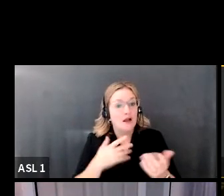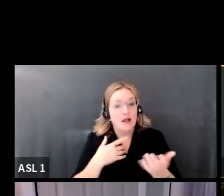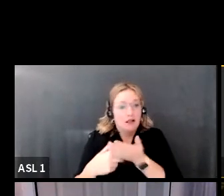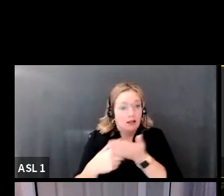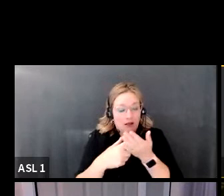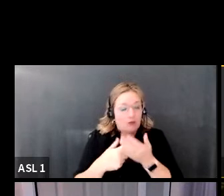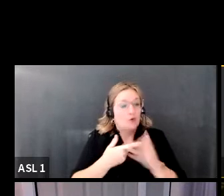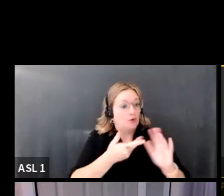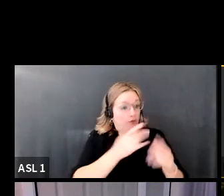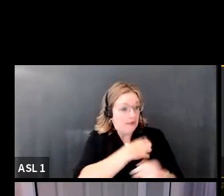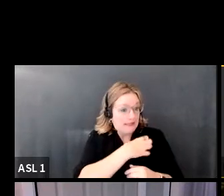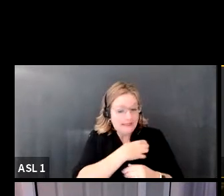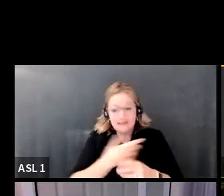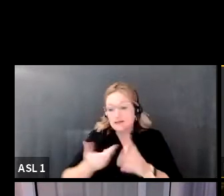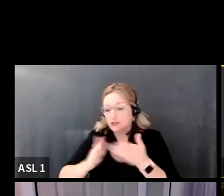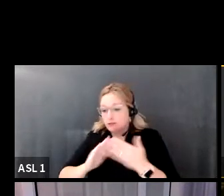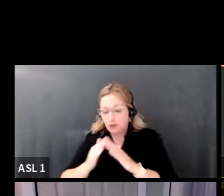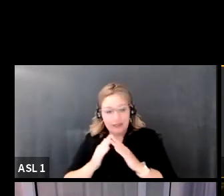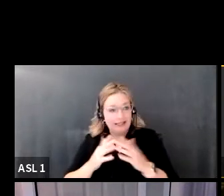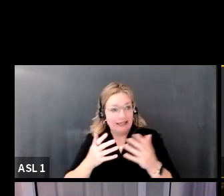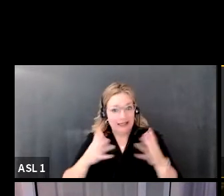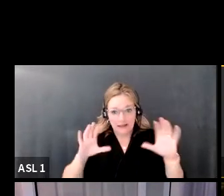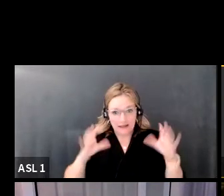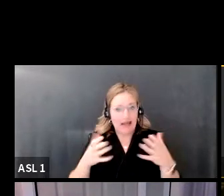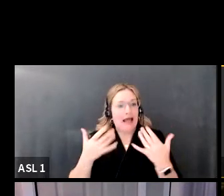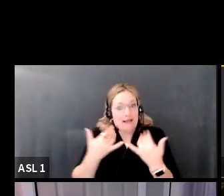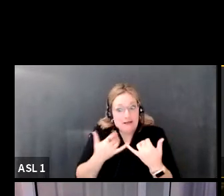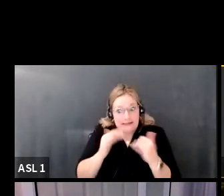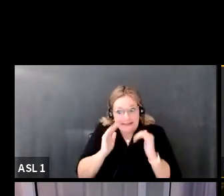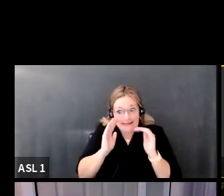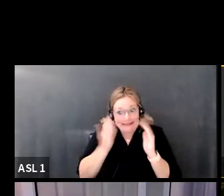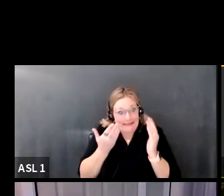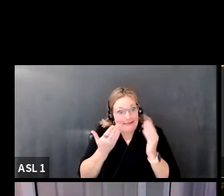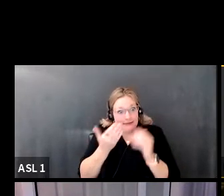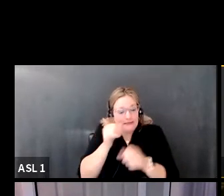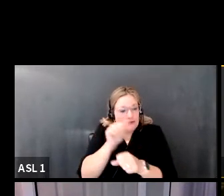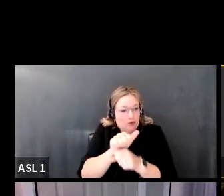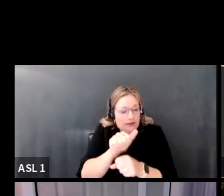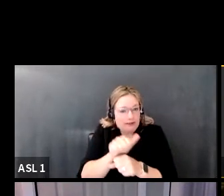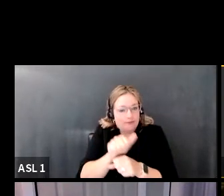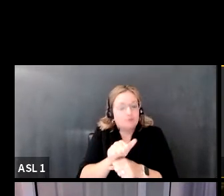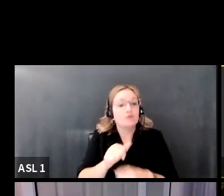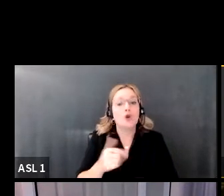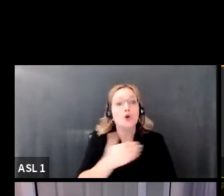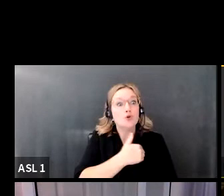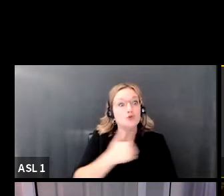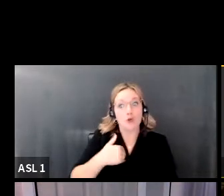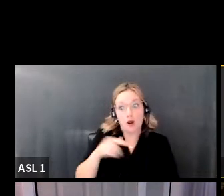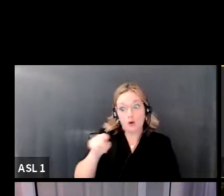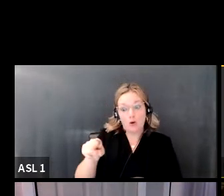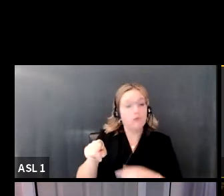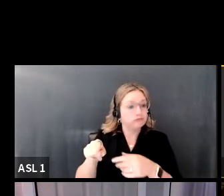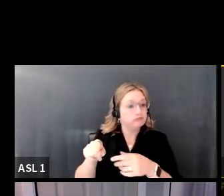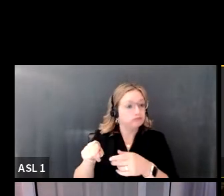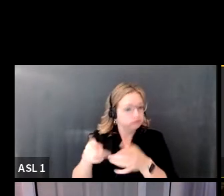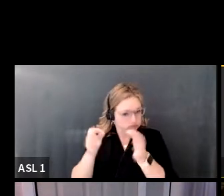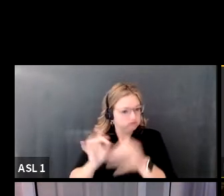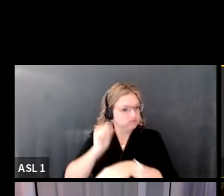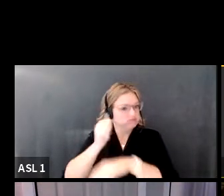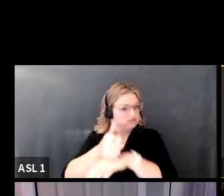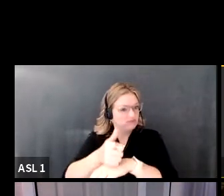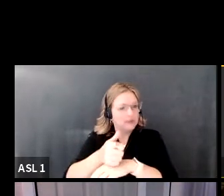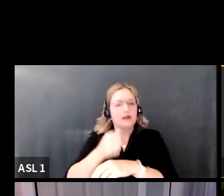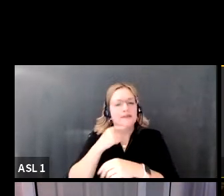community and and now they're uh they are working um in toronto's decision to set this up there was several months of